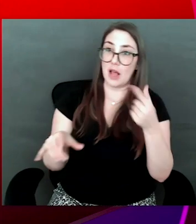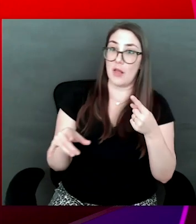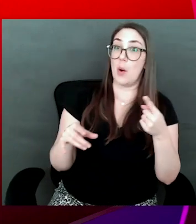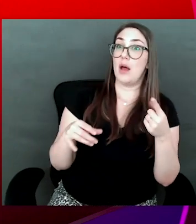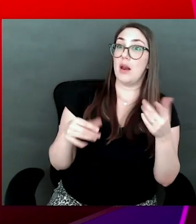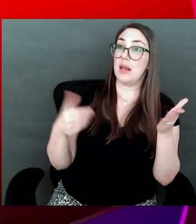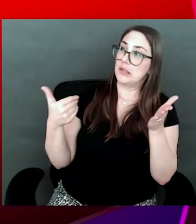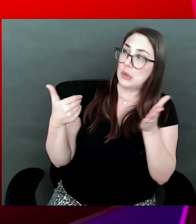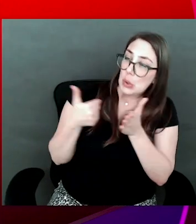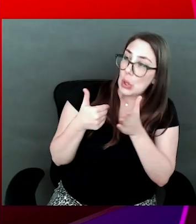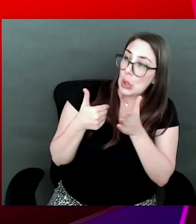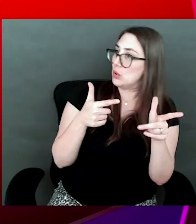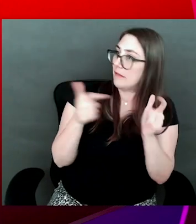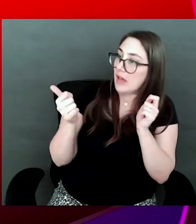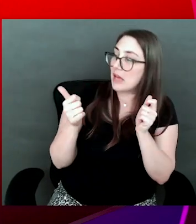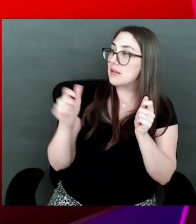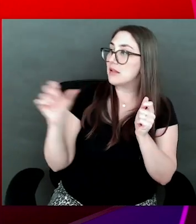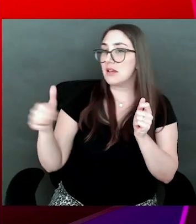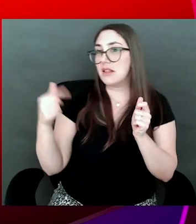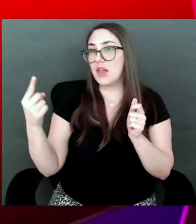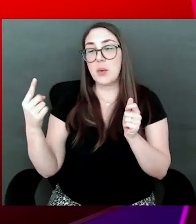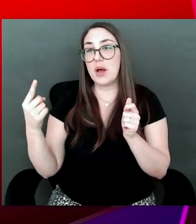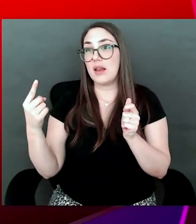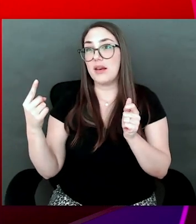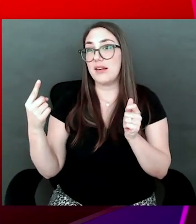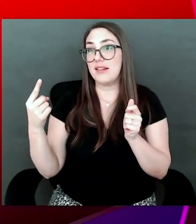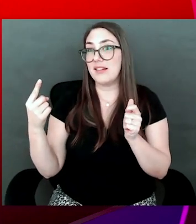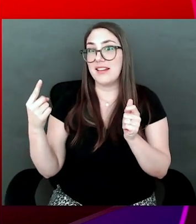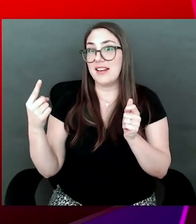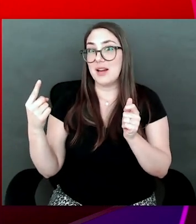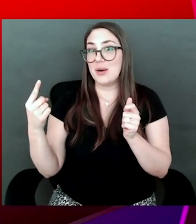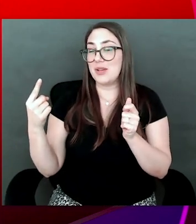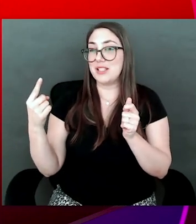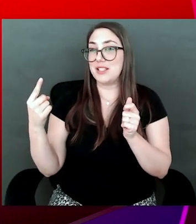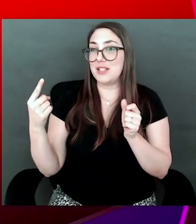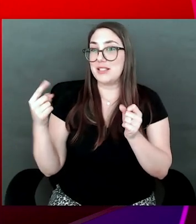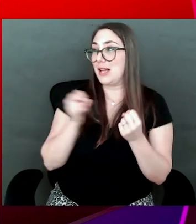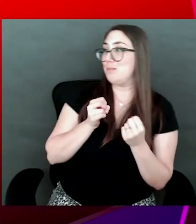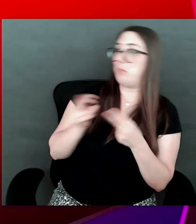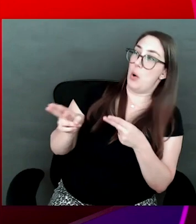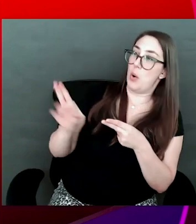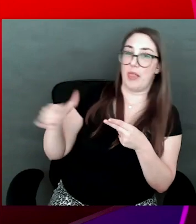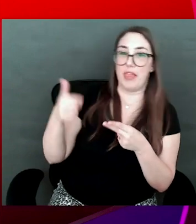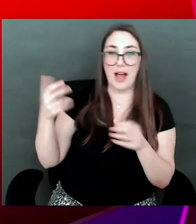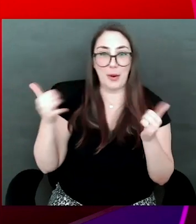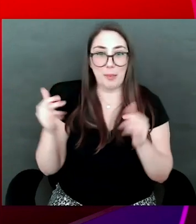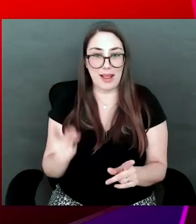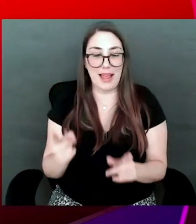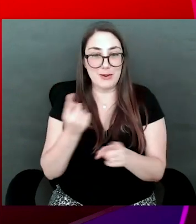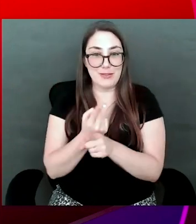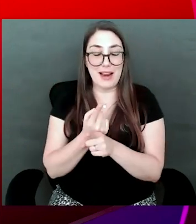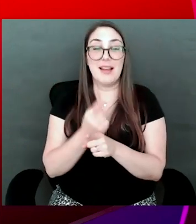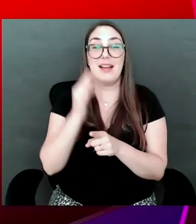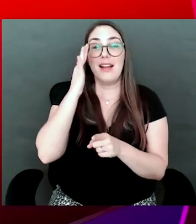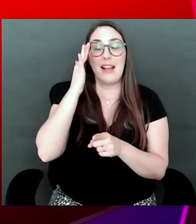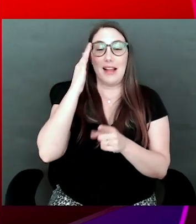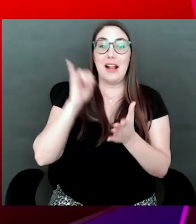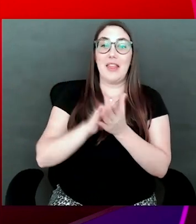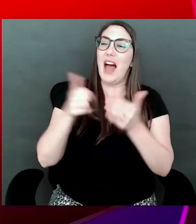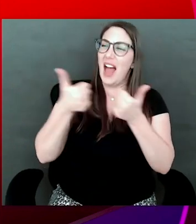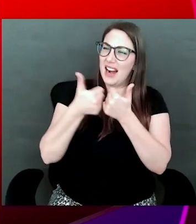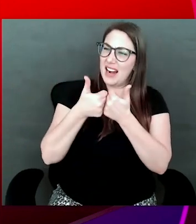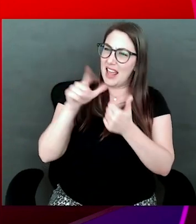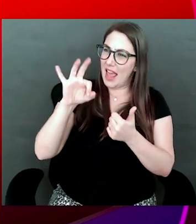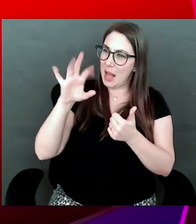and fast, the other person's just going to decimate the other player, right? Is that part of GameLift to intelligently help